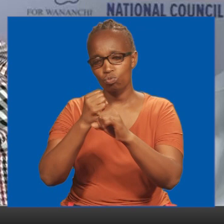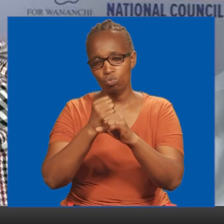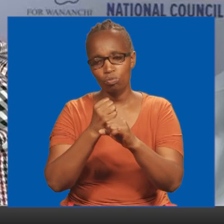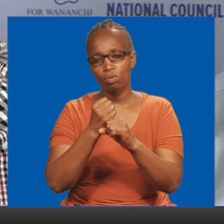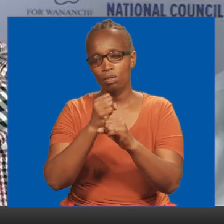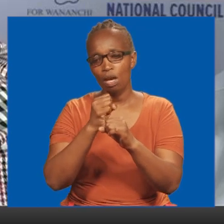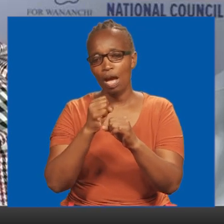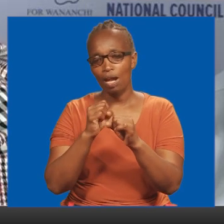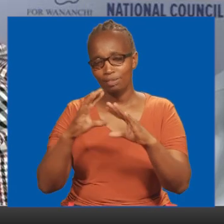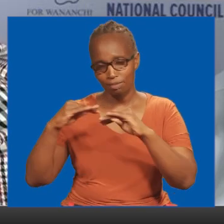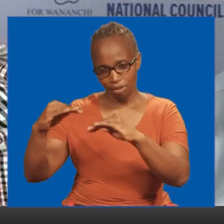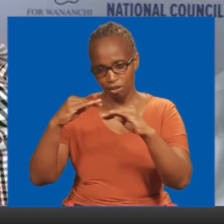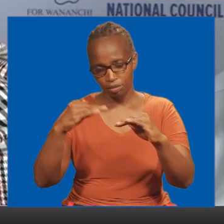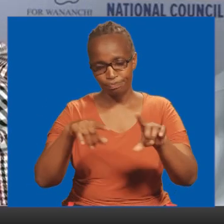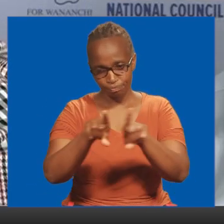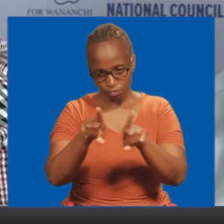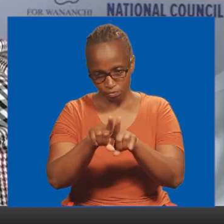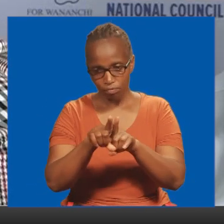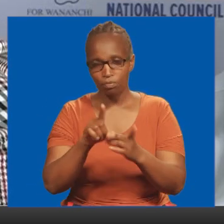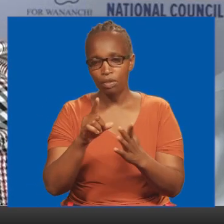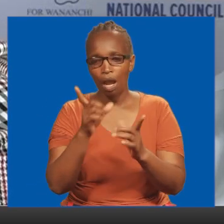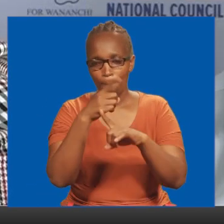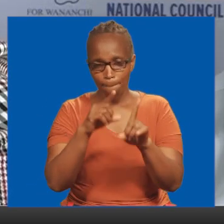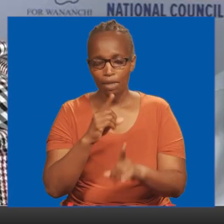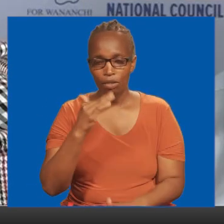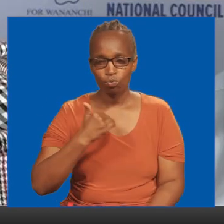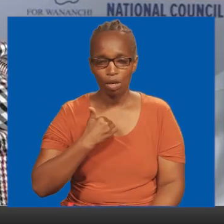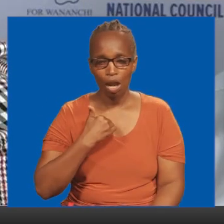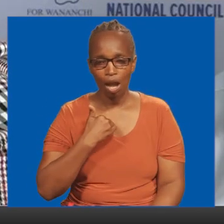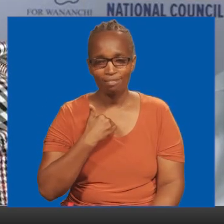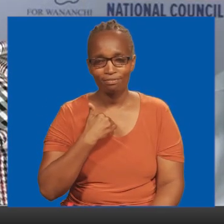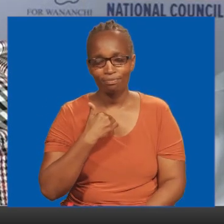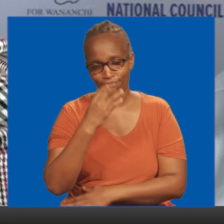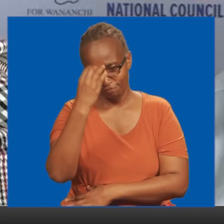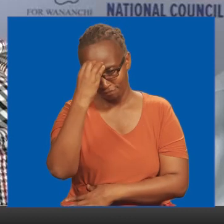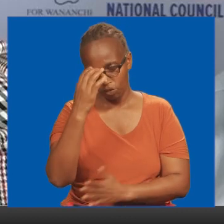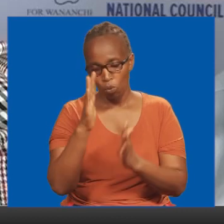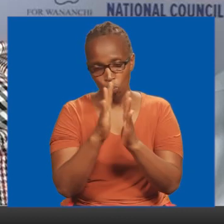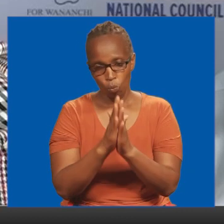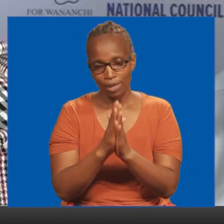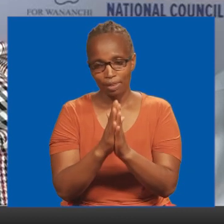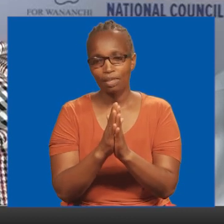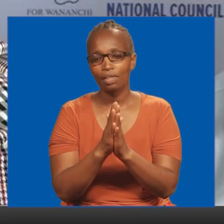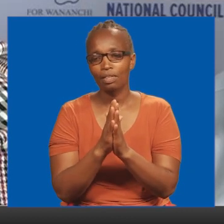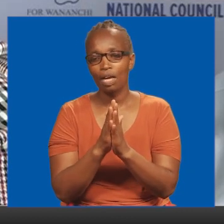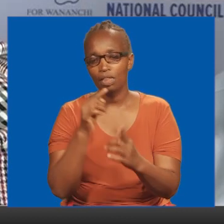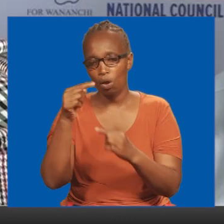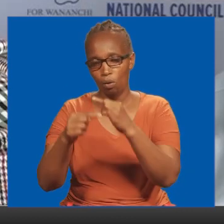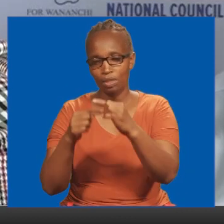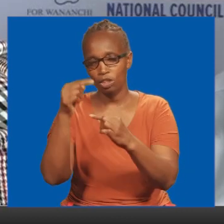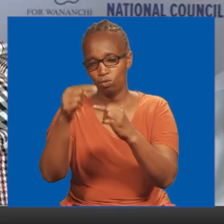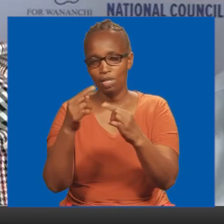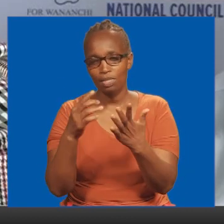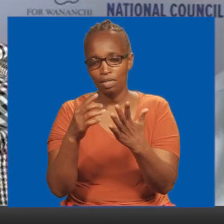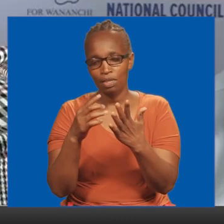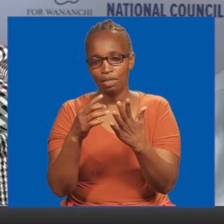widespread civic education on the same. We are saddened by images of the sick remaining unattended in public